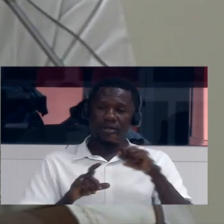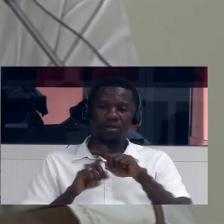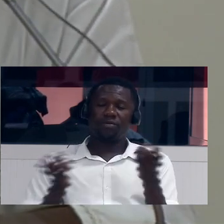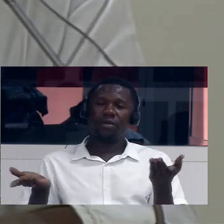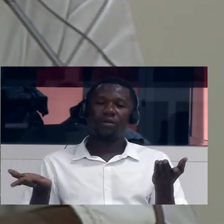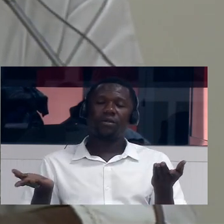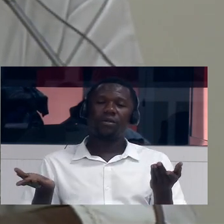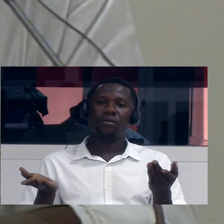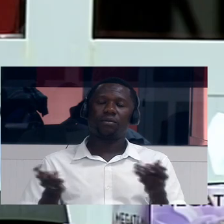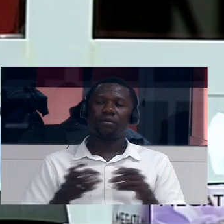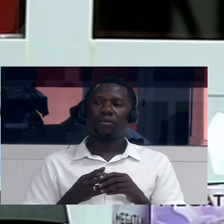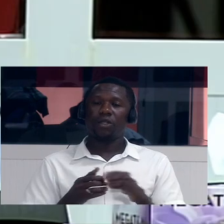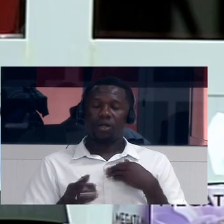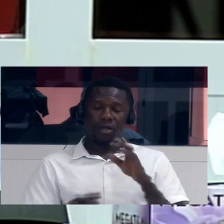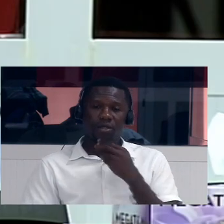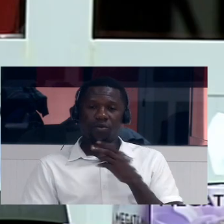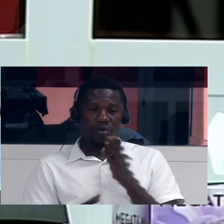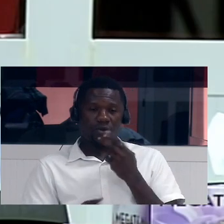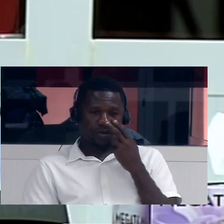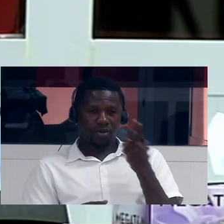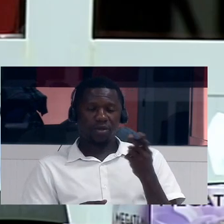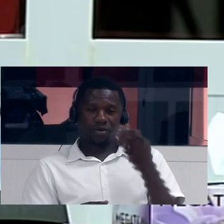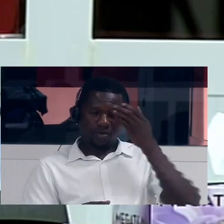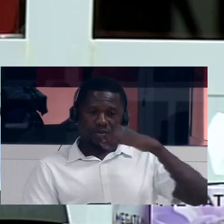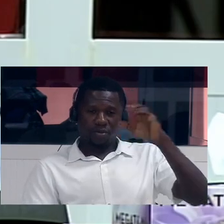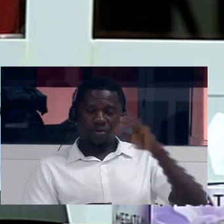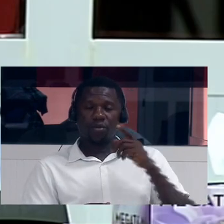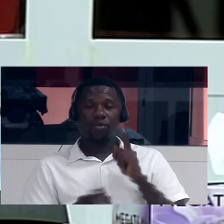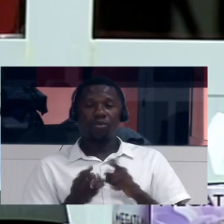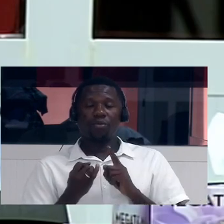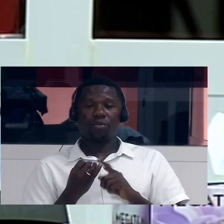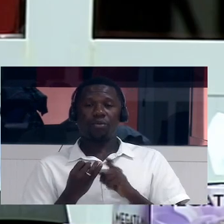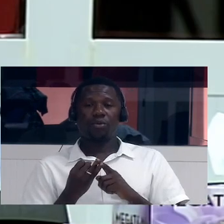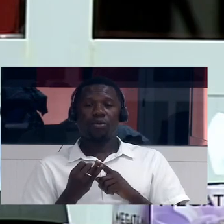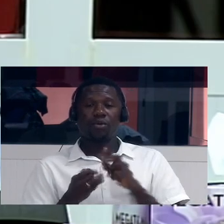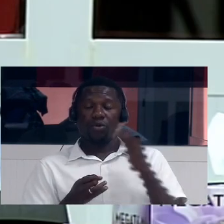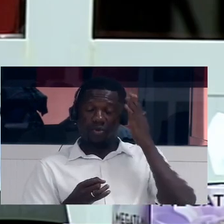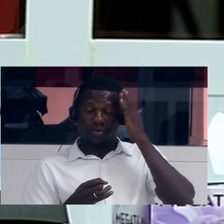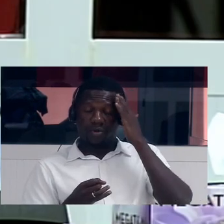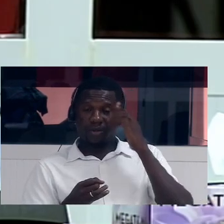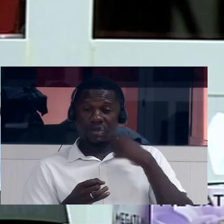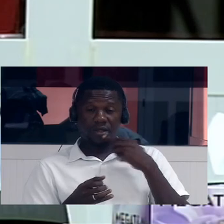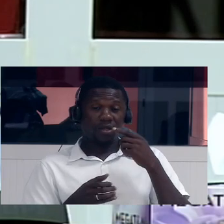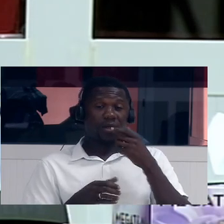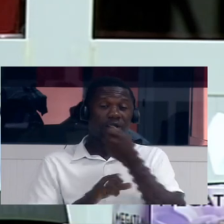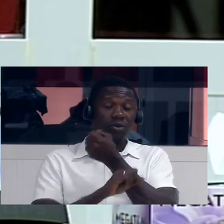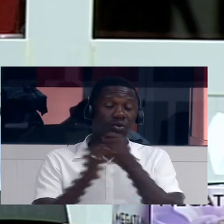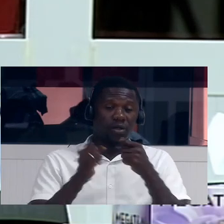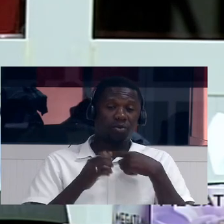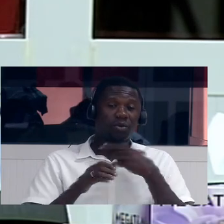indifference. I can see where you are coming from, Commissioner. Yes. But knowing the system that was in